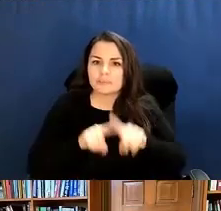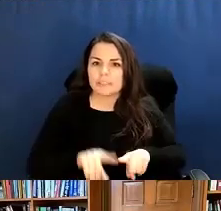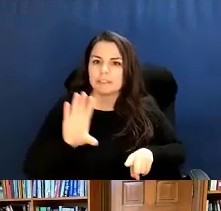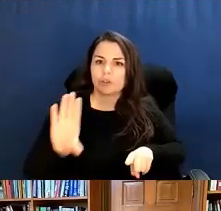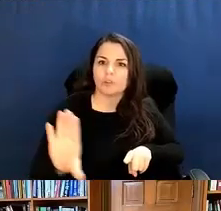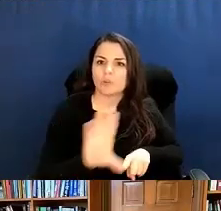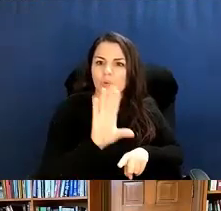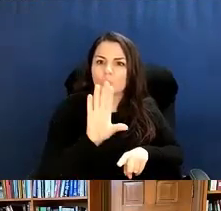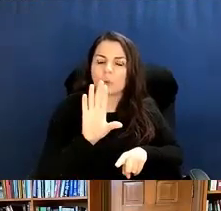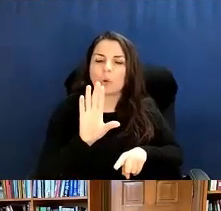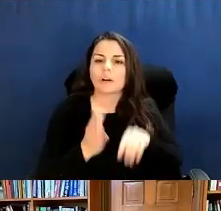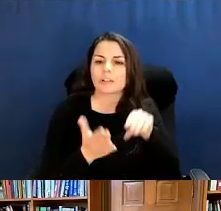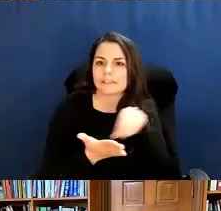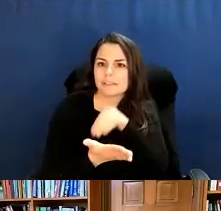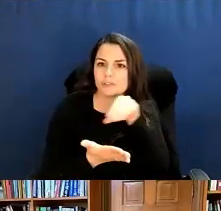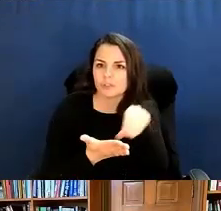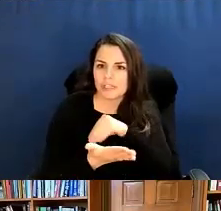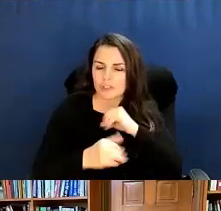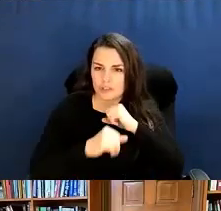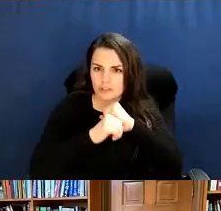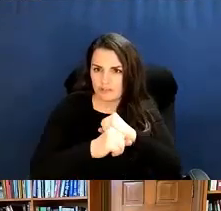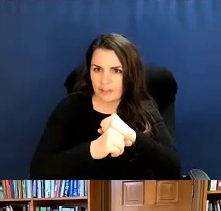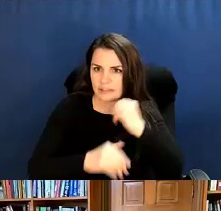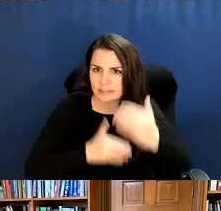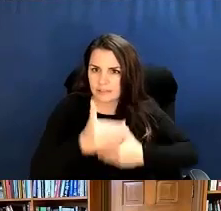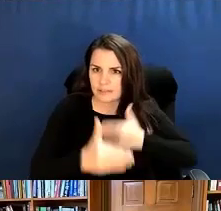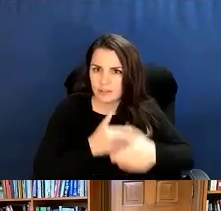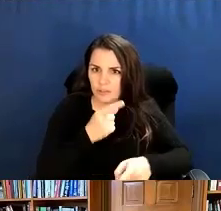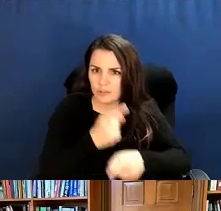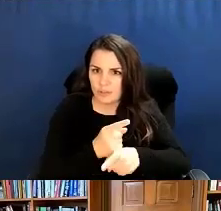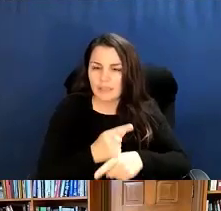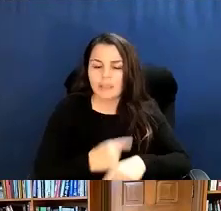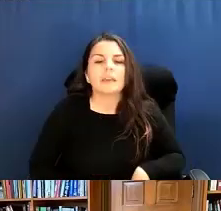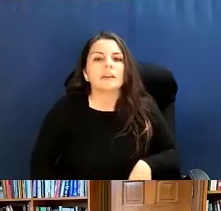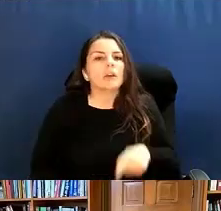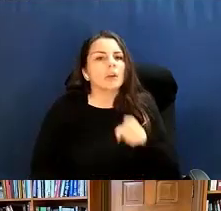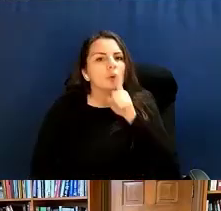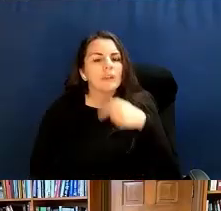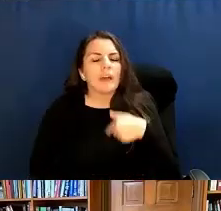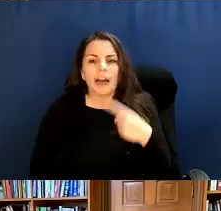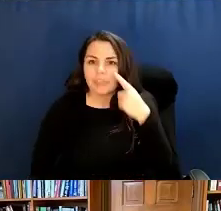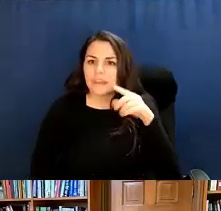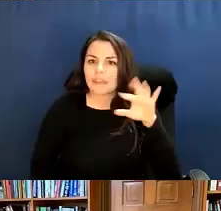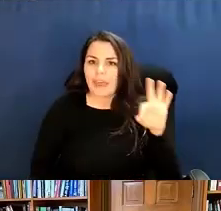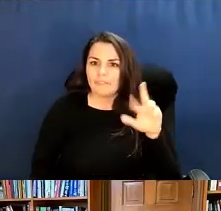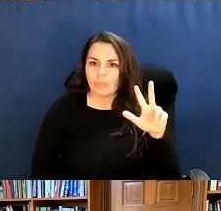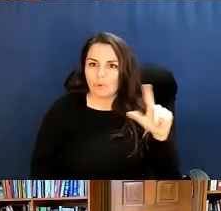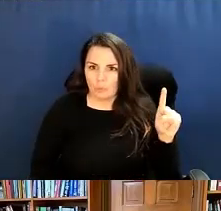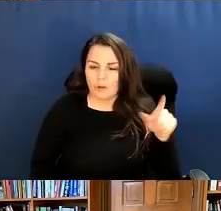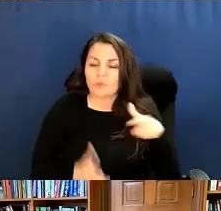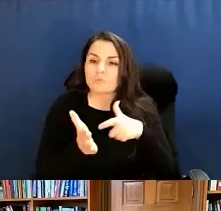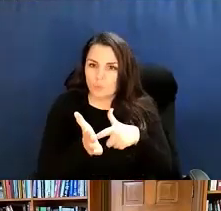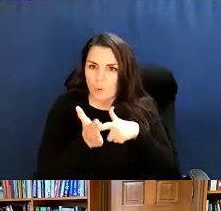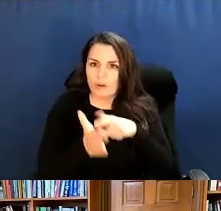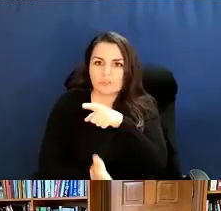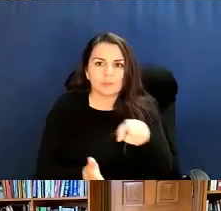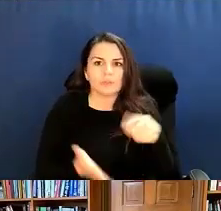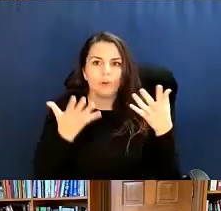at NICHD tried very hard to keep the success rate about the same for the diversity F31 over the